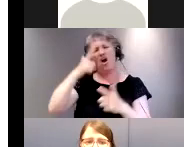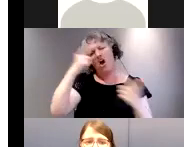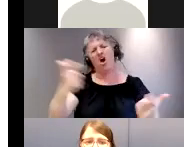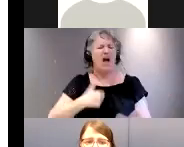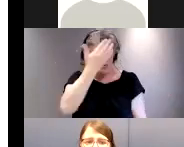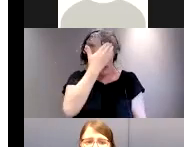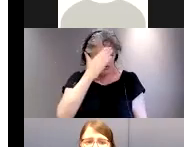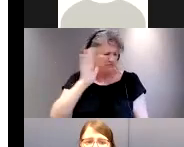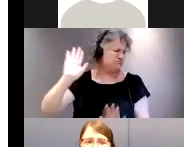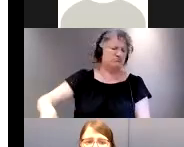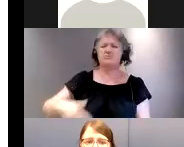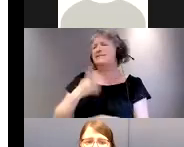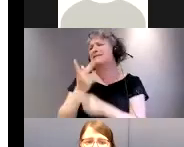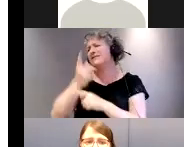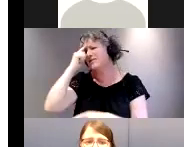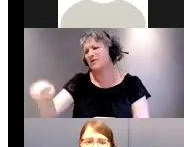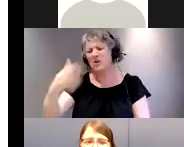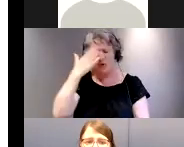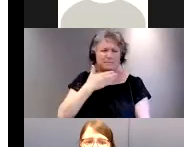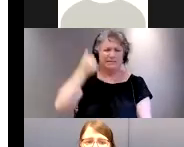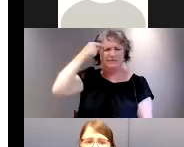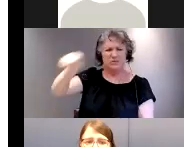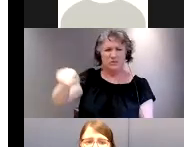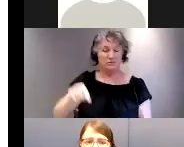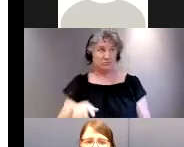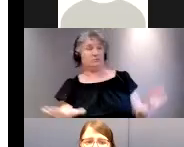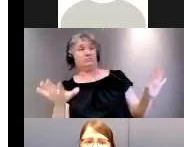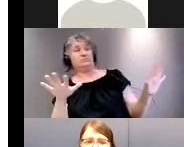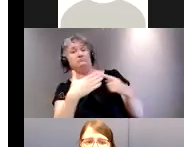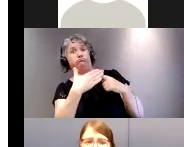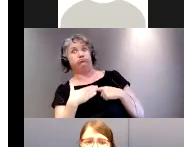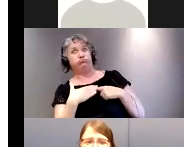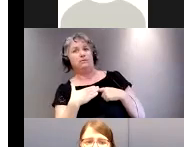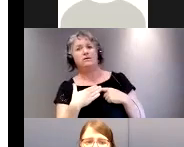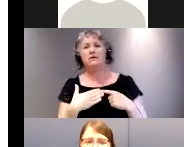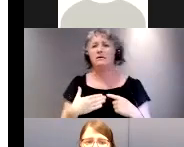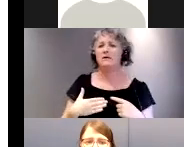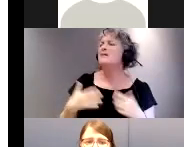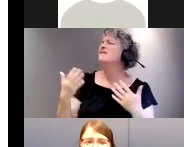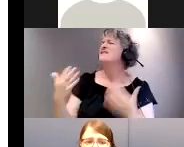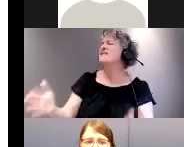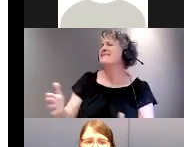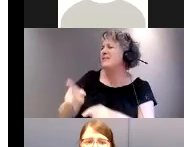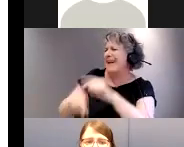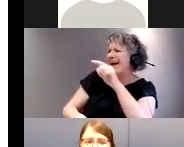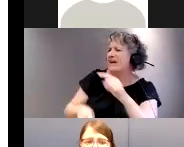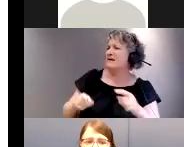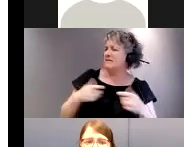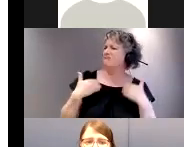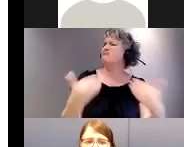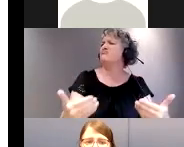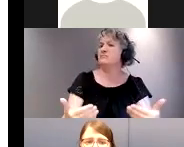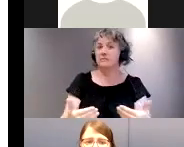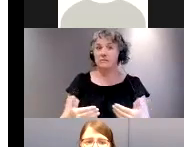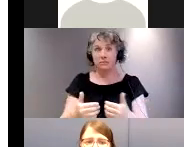Let me just take care of this for you. Or I know this is best for you. You're no shape to make this decision. Just let me do it. And it's often not